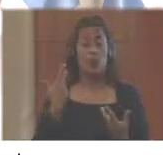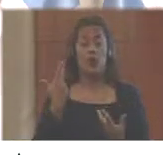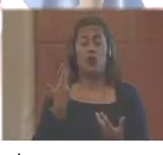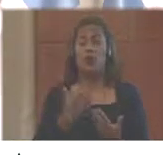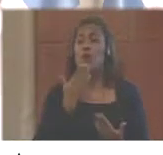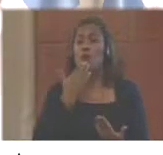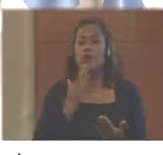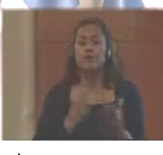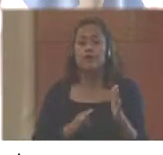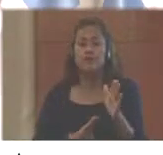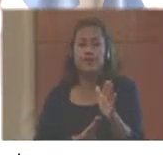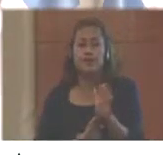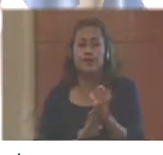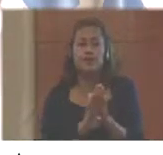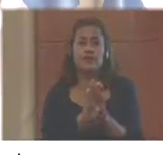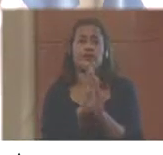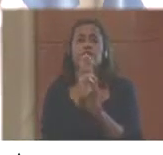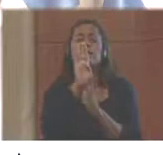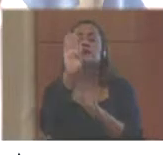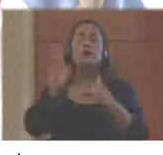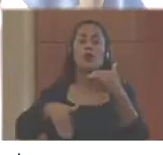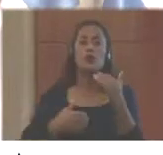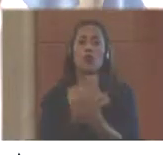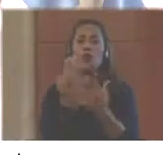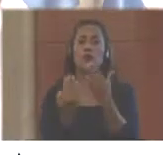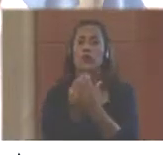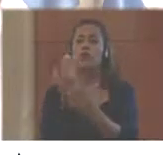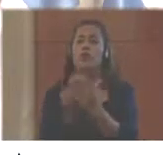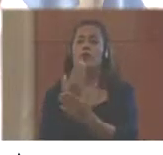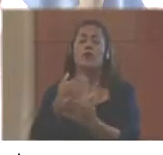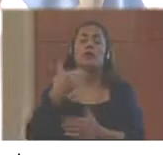risk reduction system, as well as other